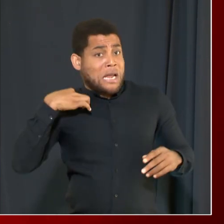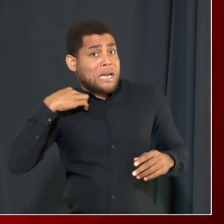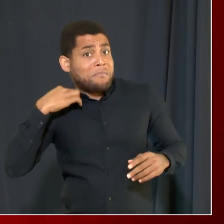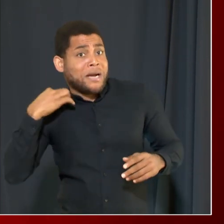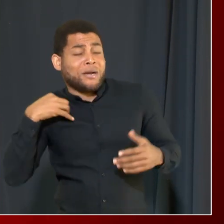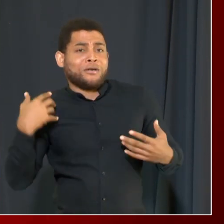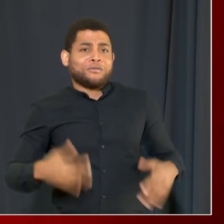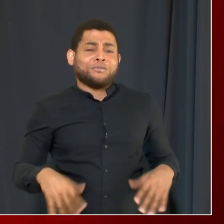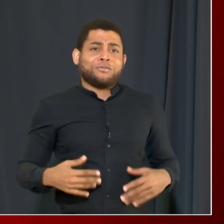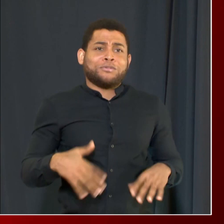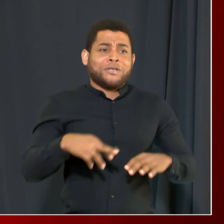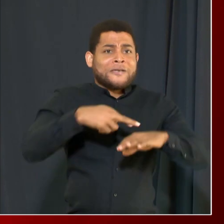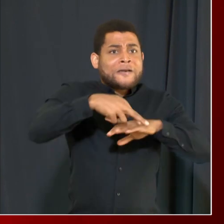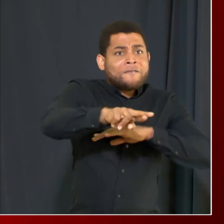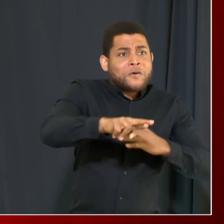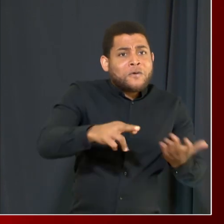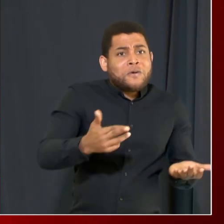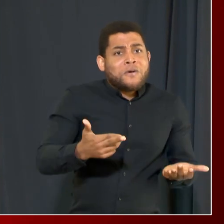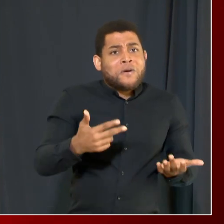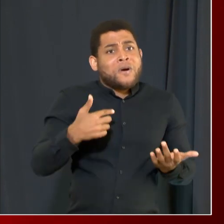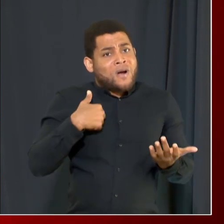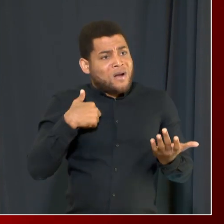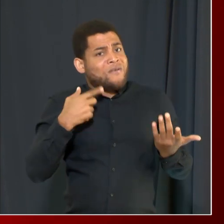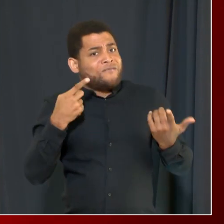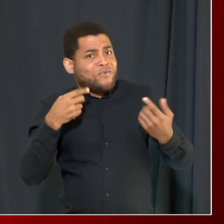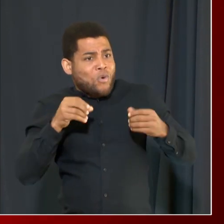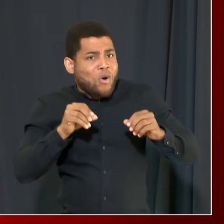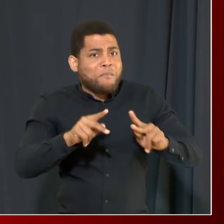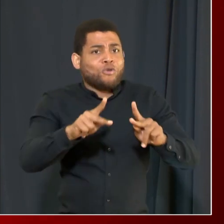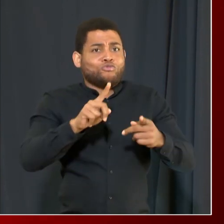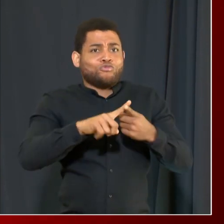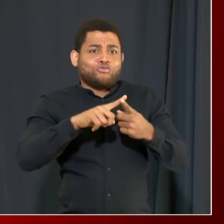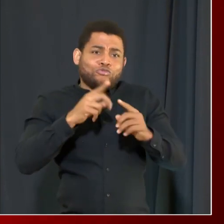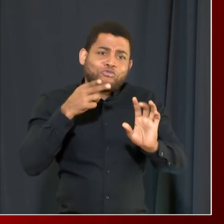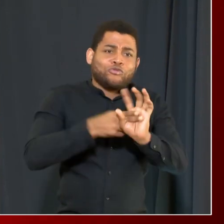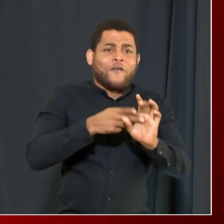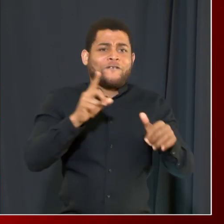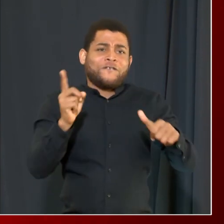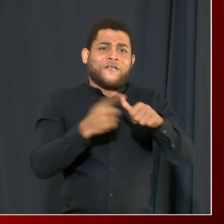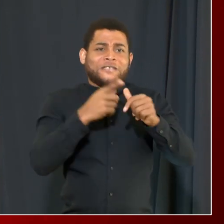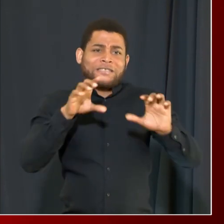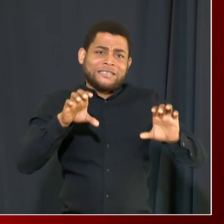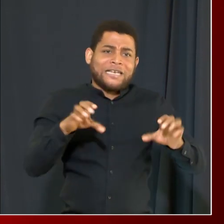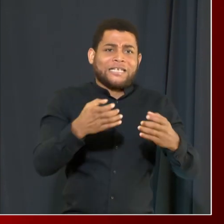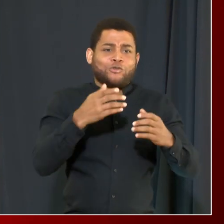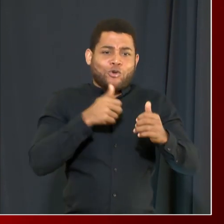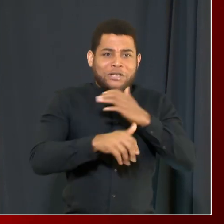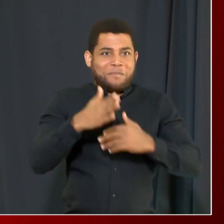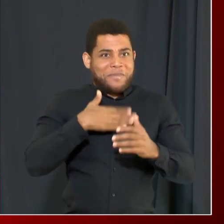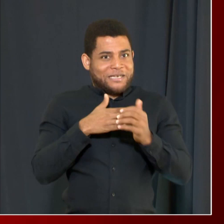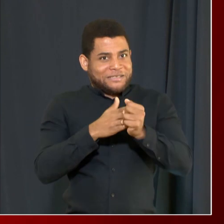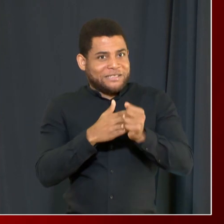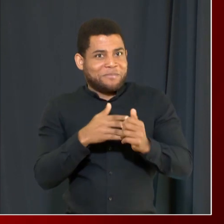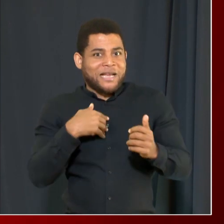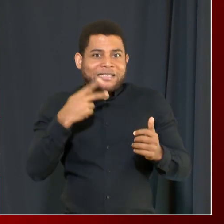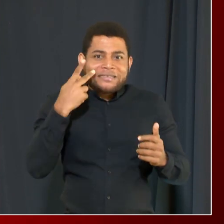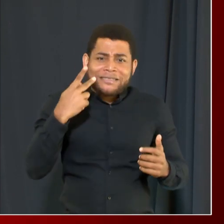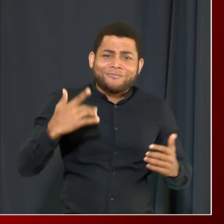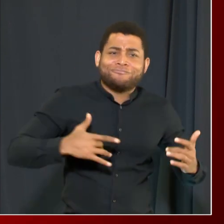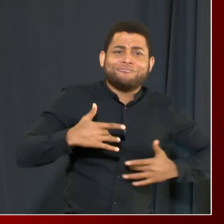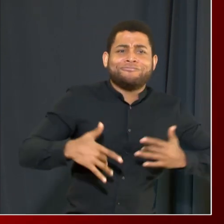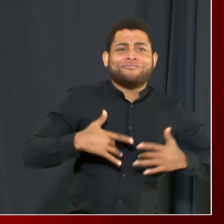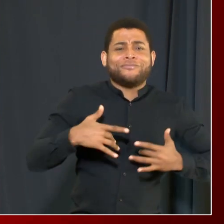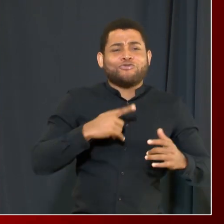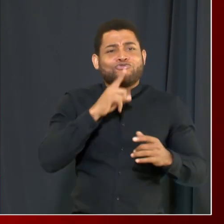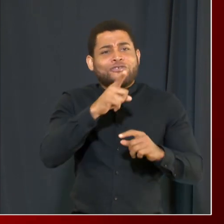to join our first class under my leadership, and I've seen the excitement. We intend to increase those numbers. Right